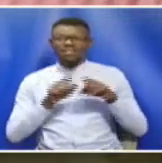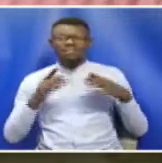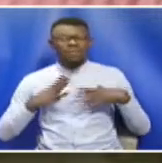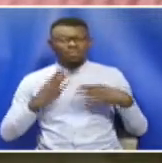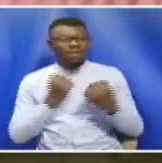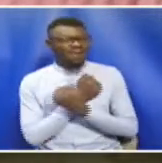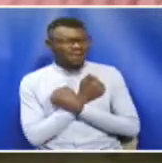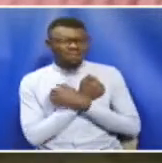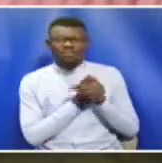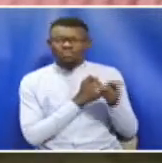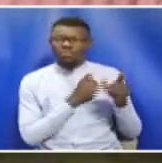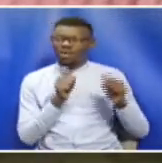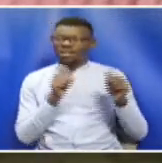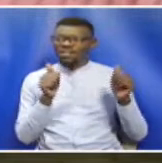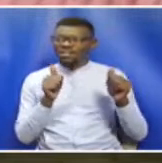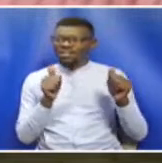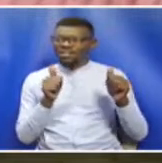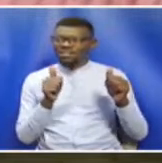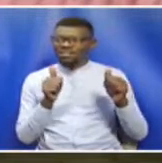Hata